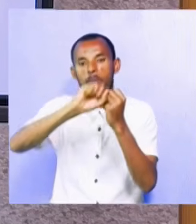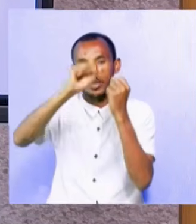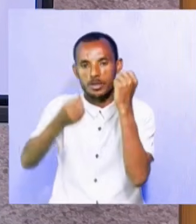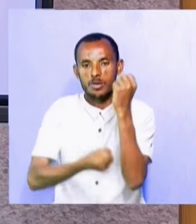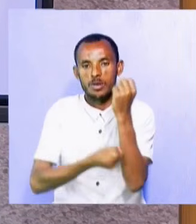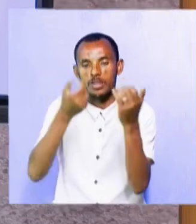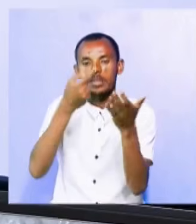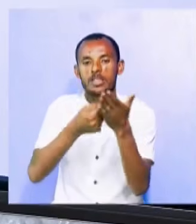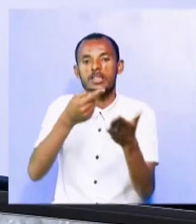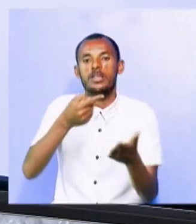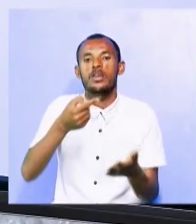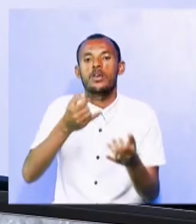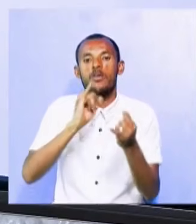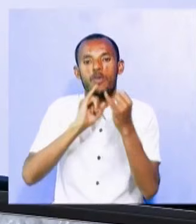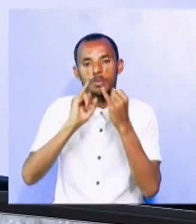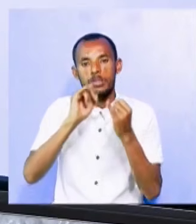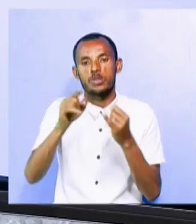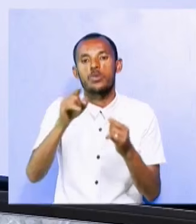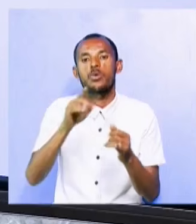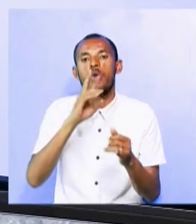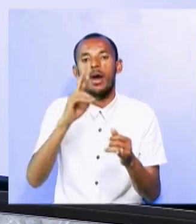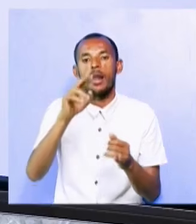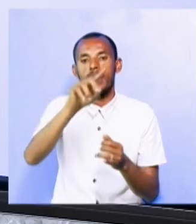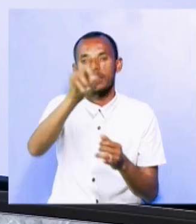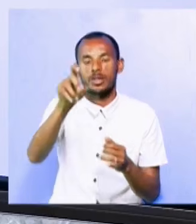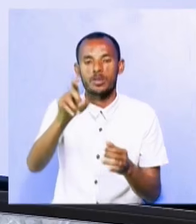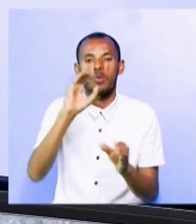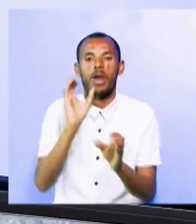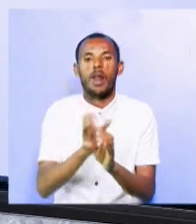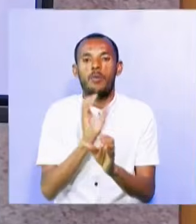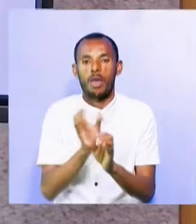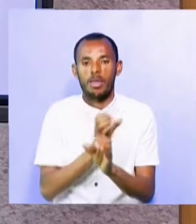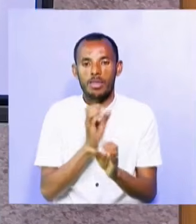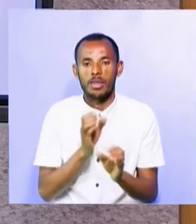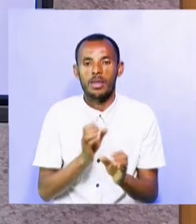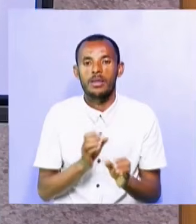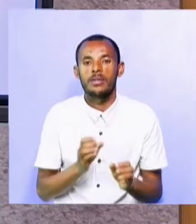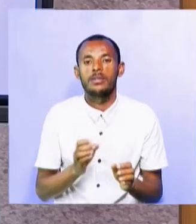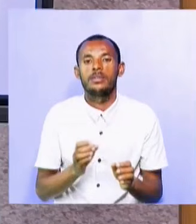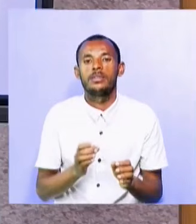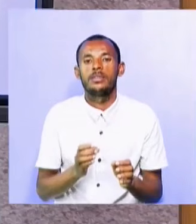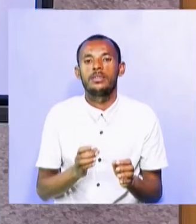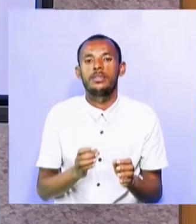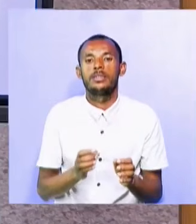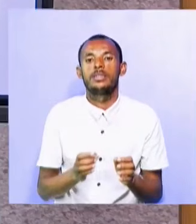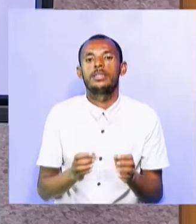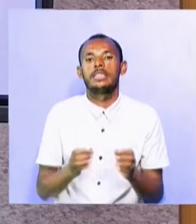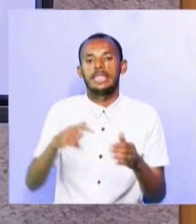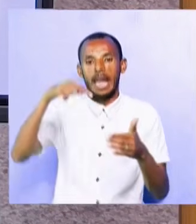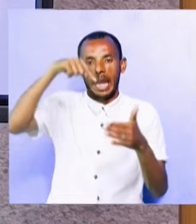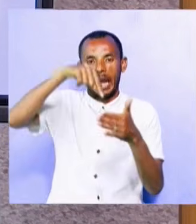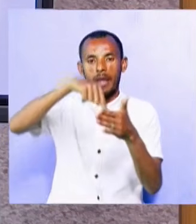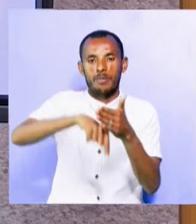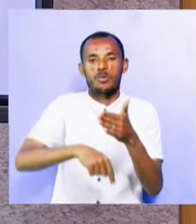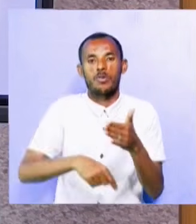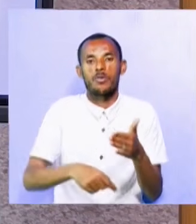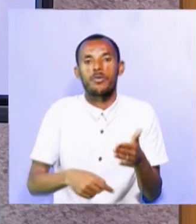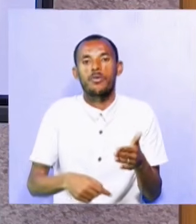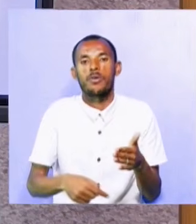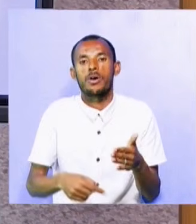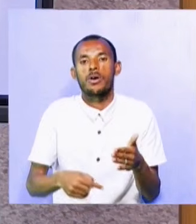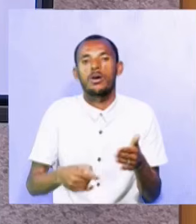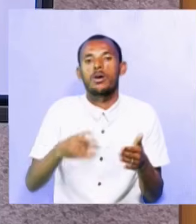this information, you are asked to calculate the depth of the fuel,